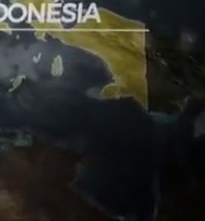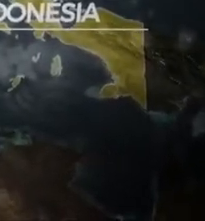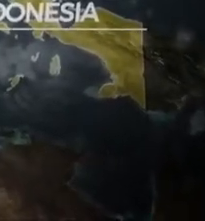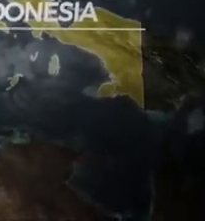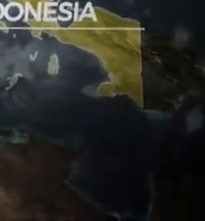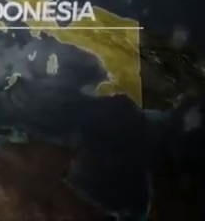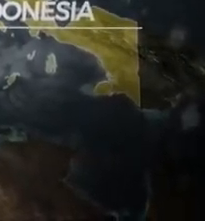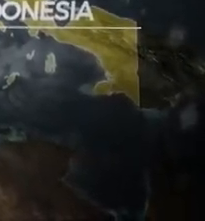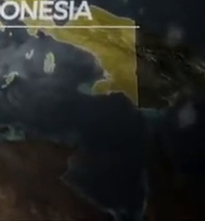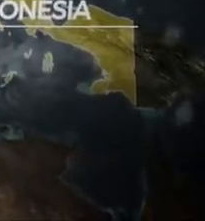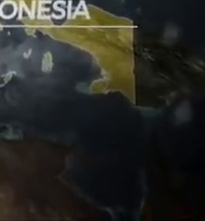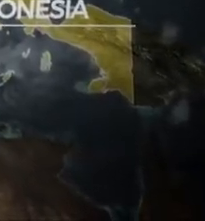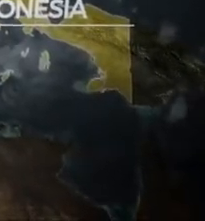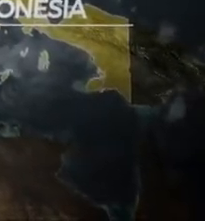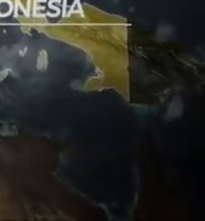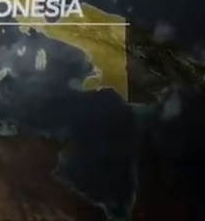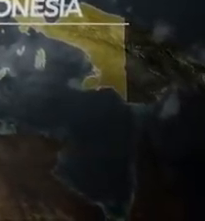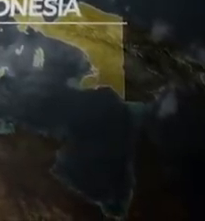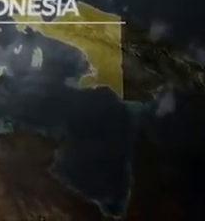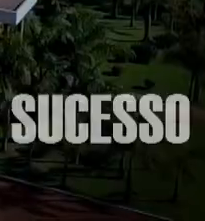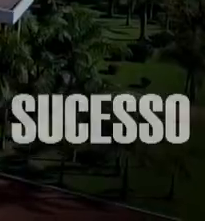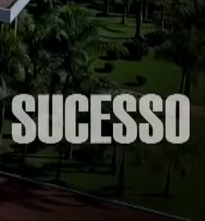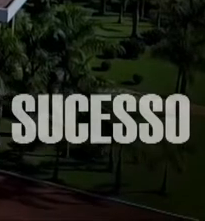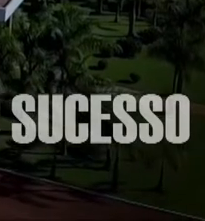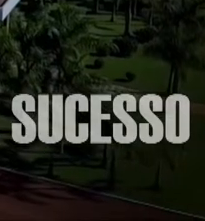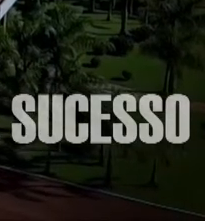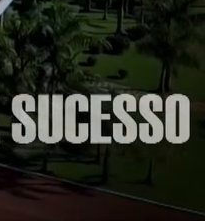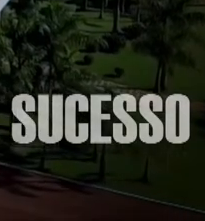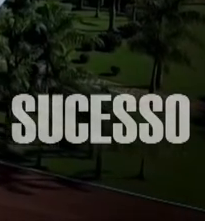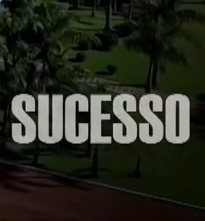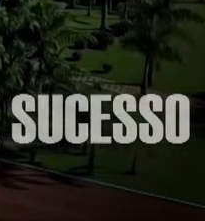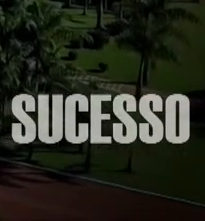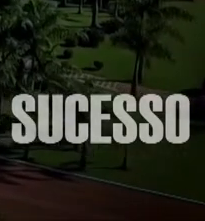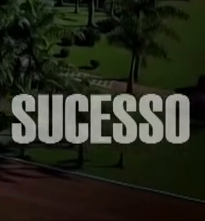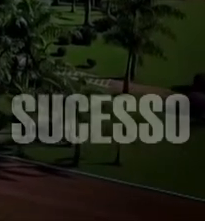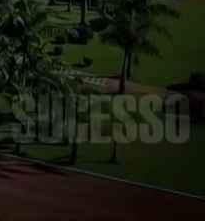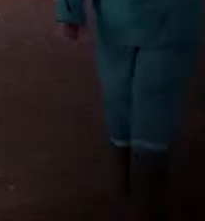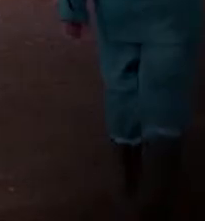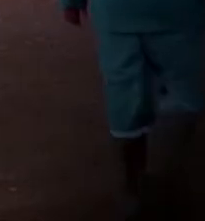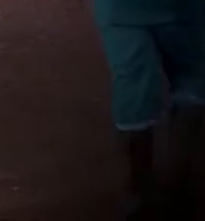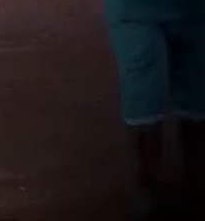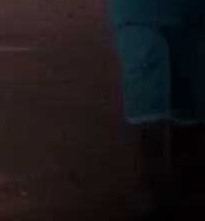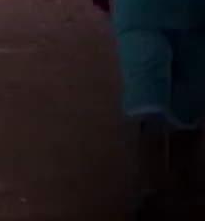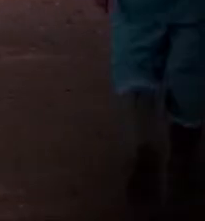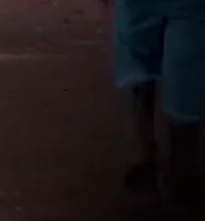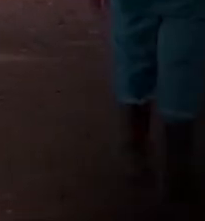for direct sales to the textile industry across the globe.